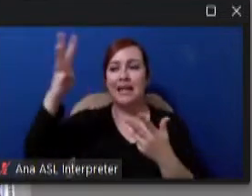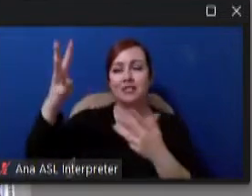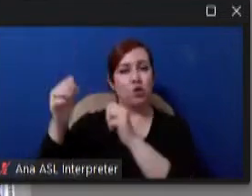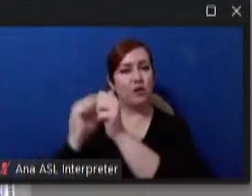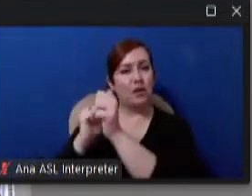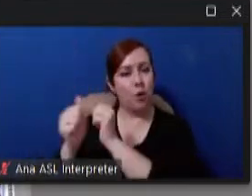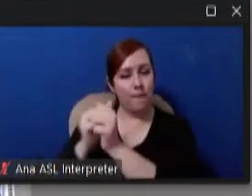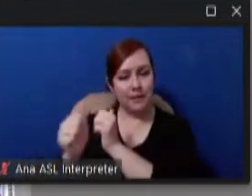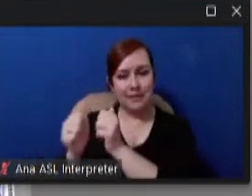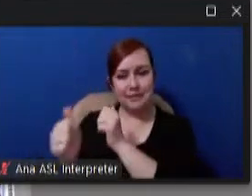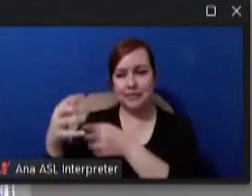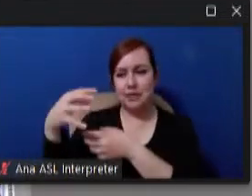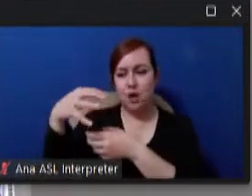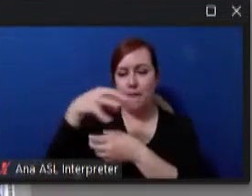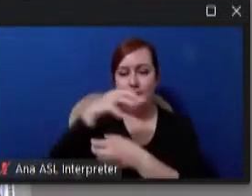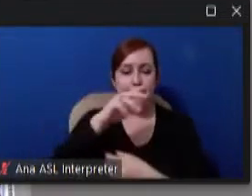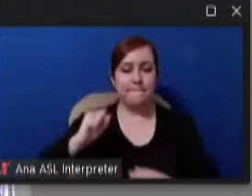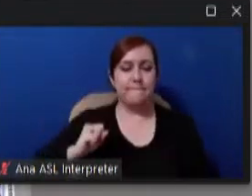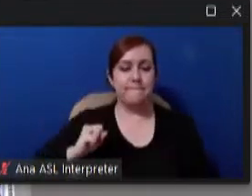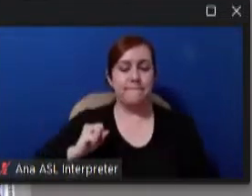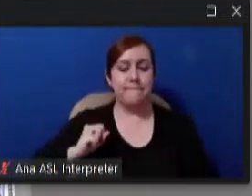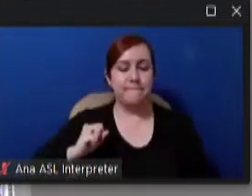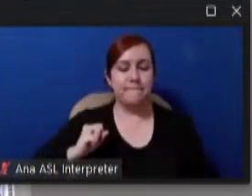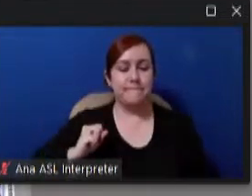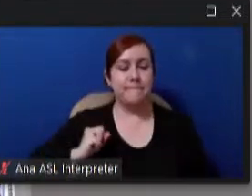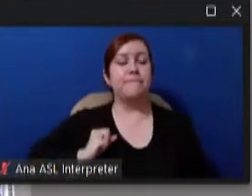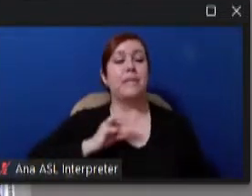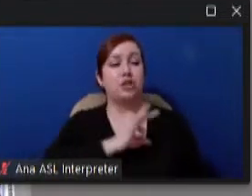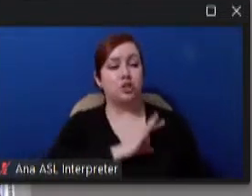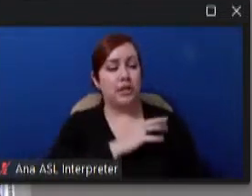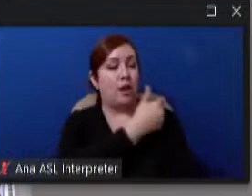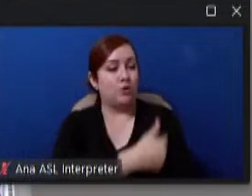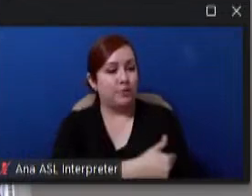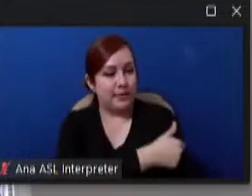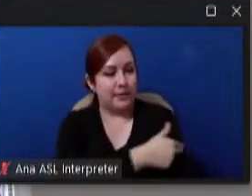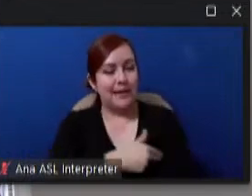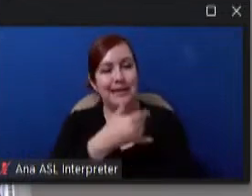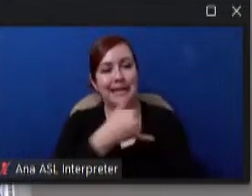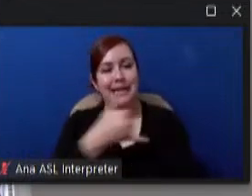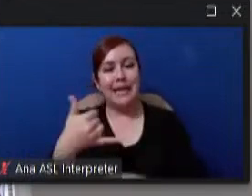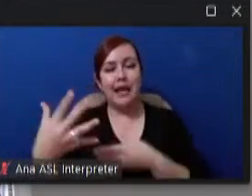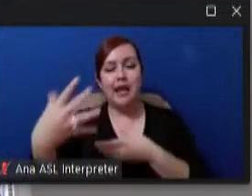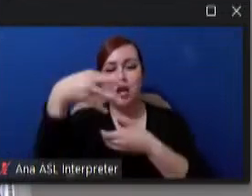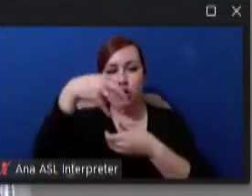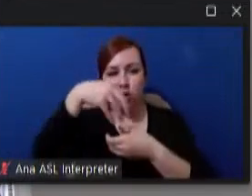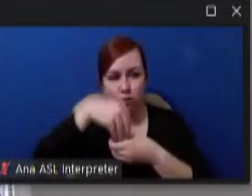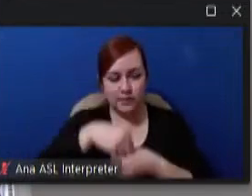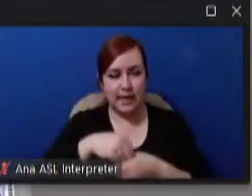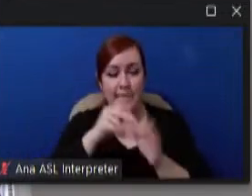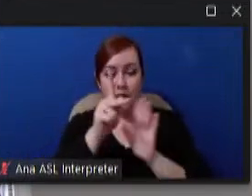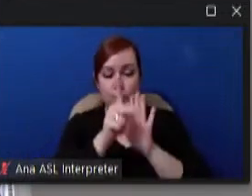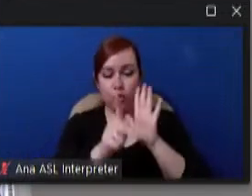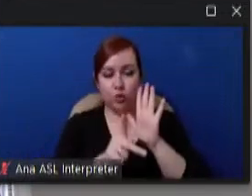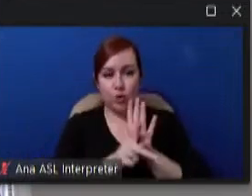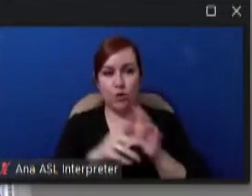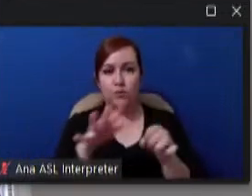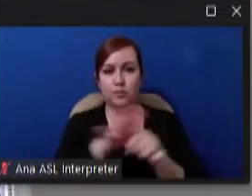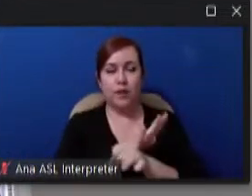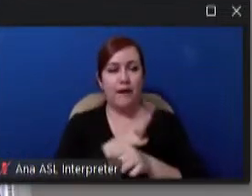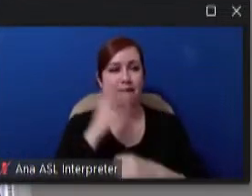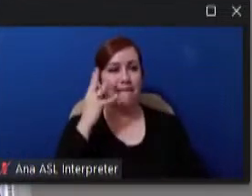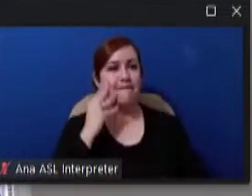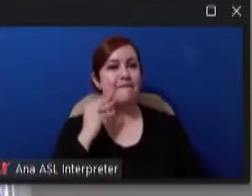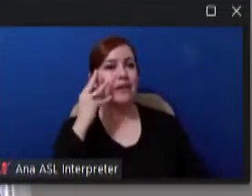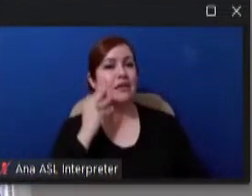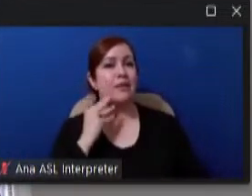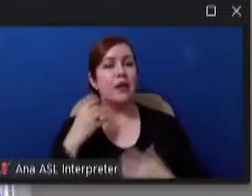barriers, ensuring that healthcare workers are trained and have to be part of a